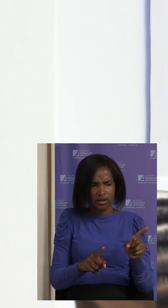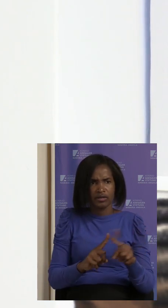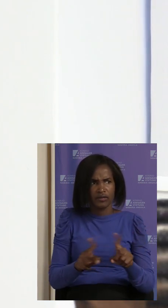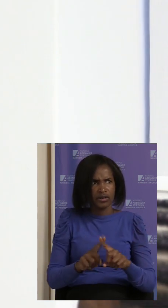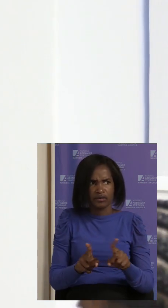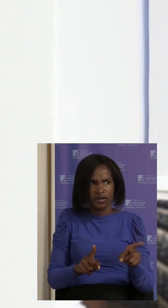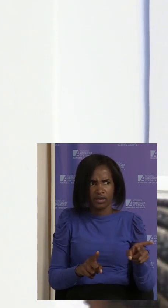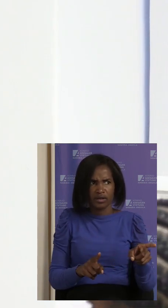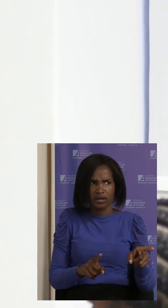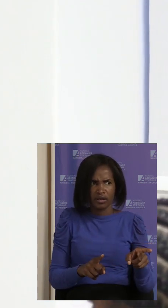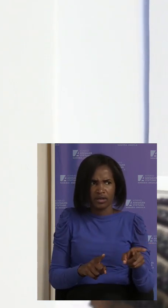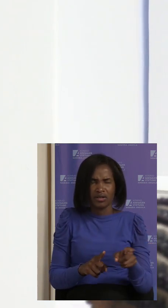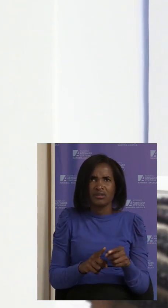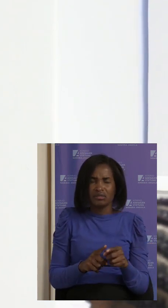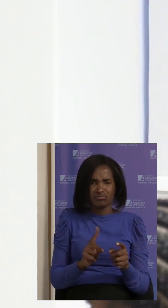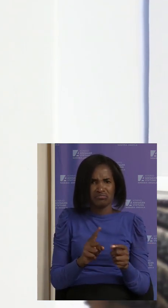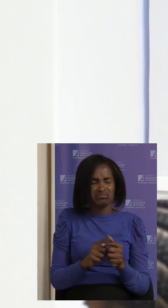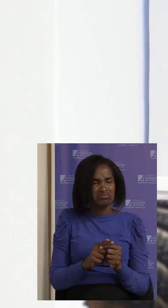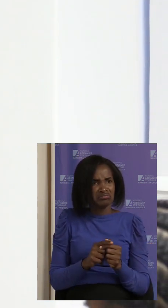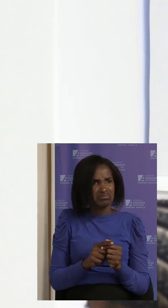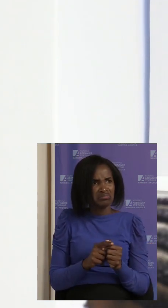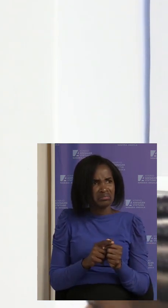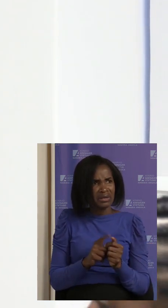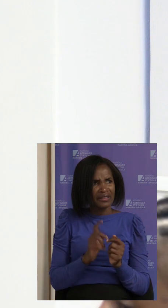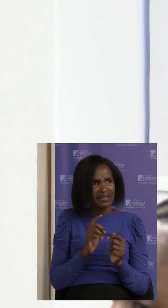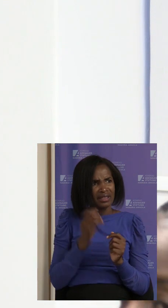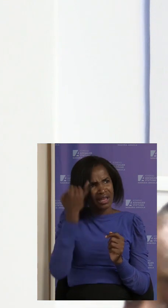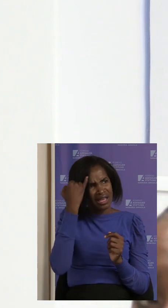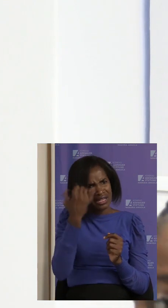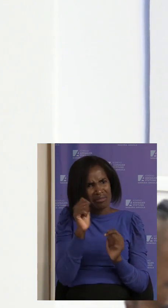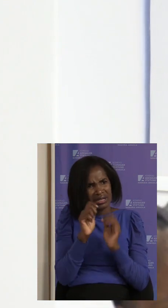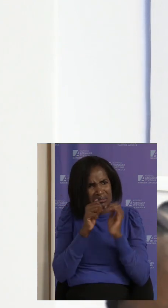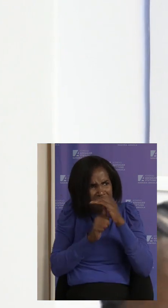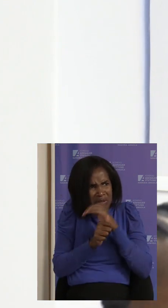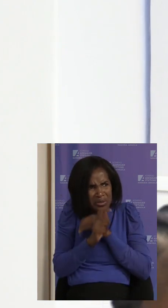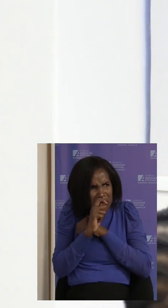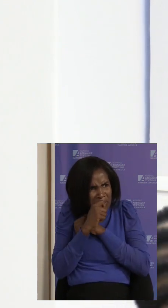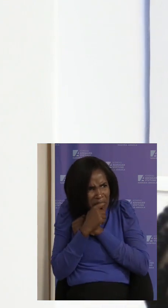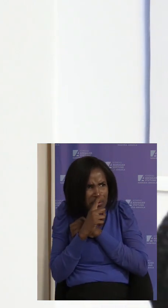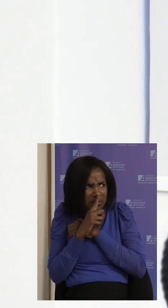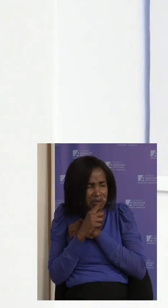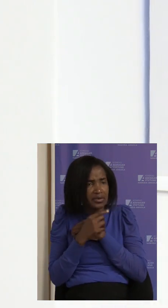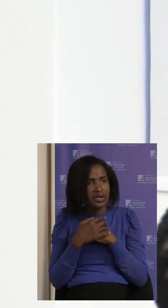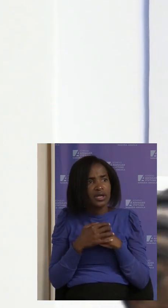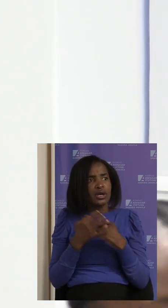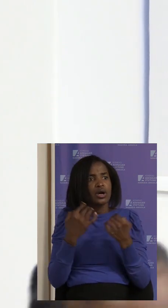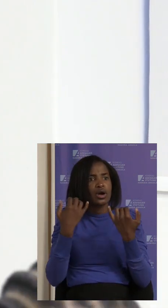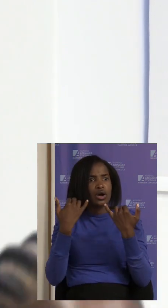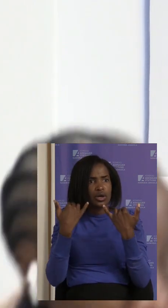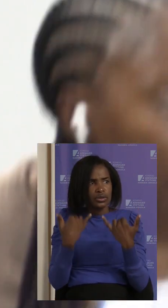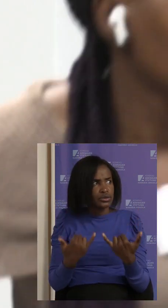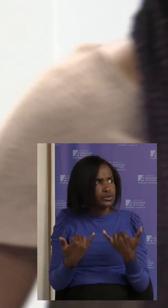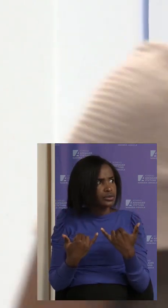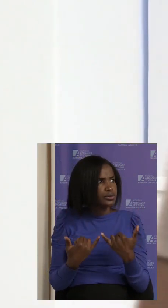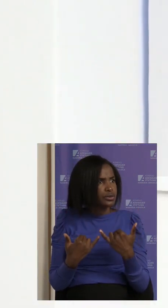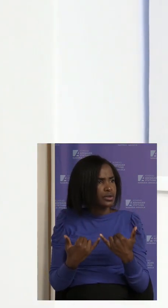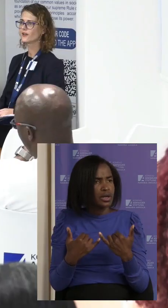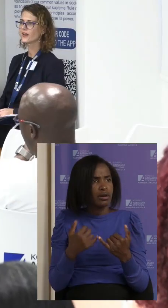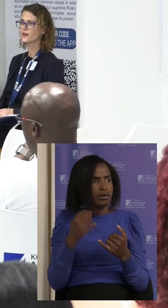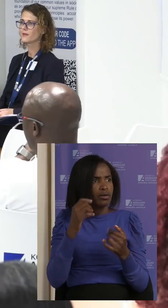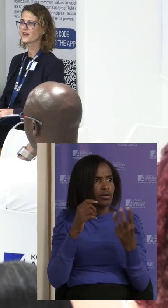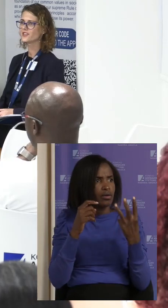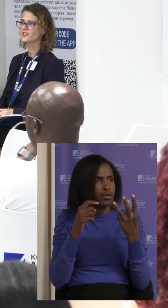over for questions and comments from the floor. So perhaps we can have the mic. Thank